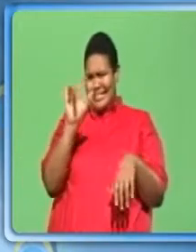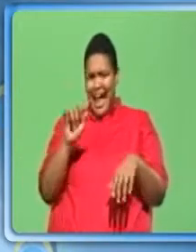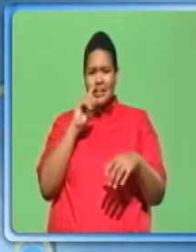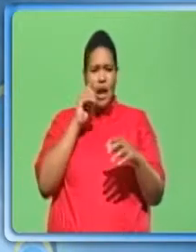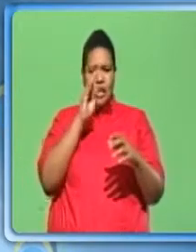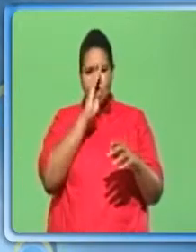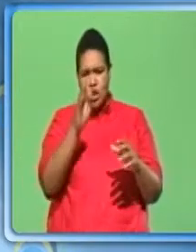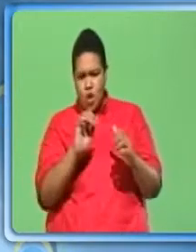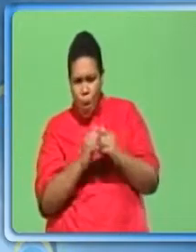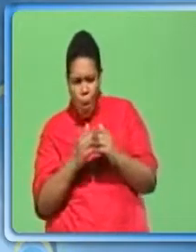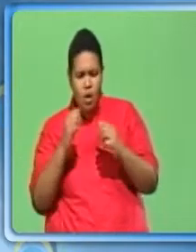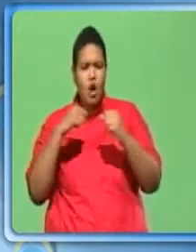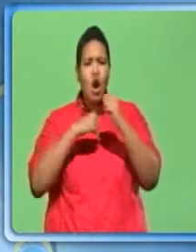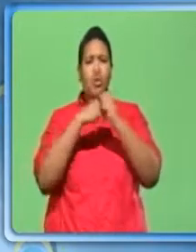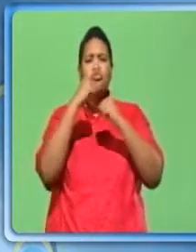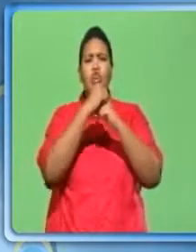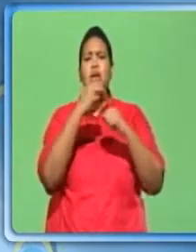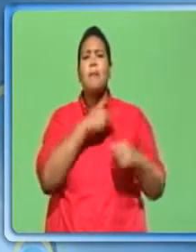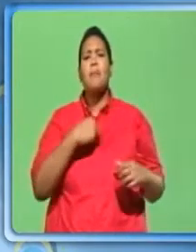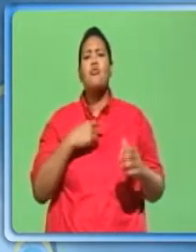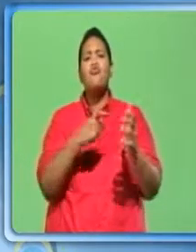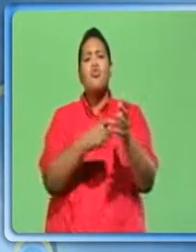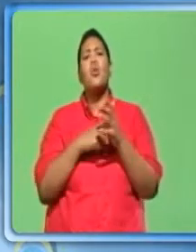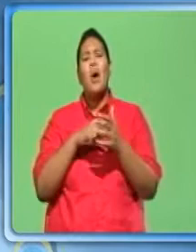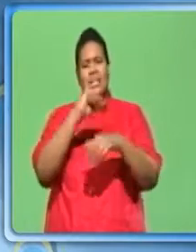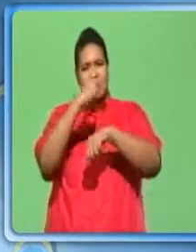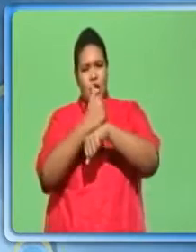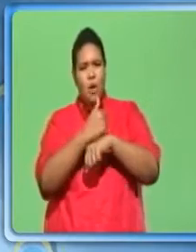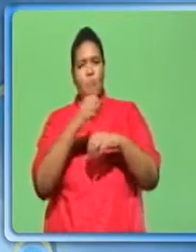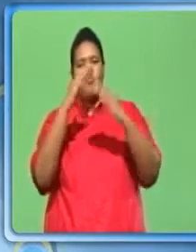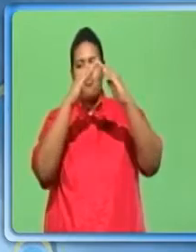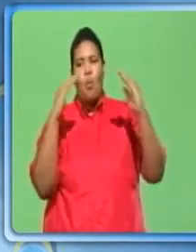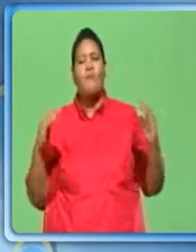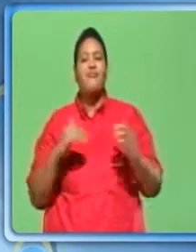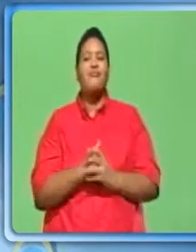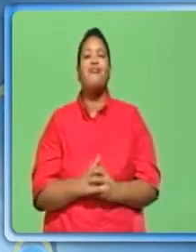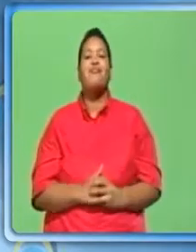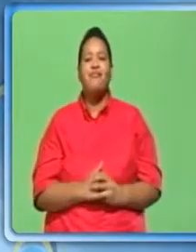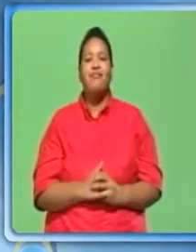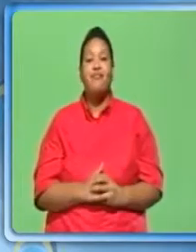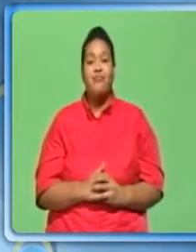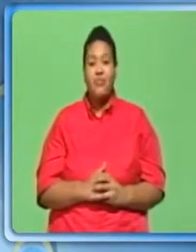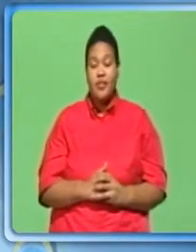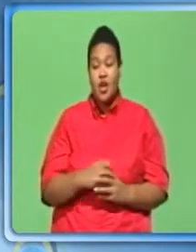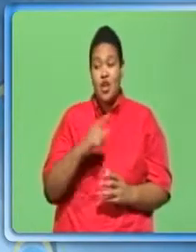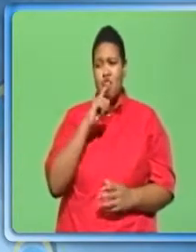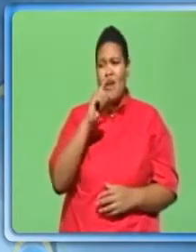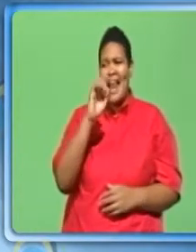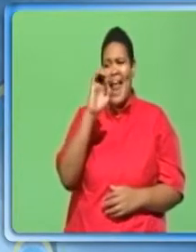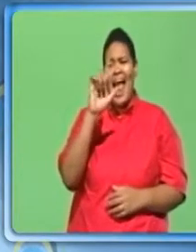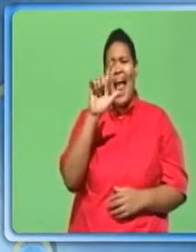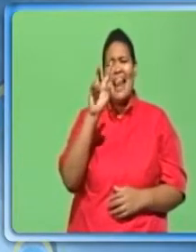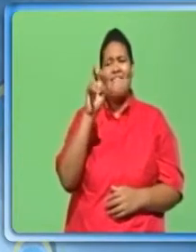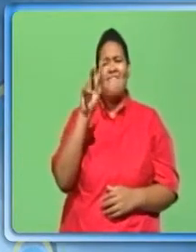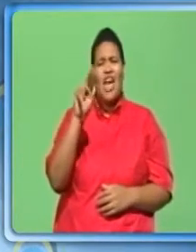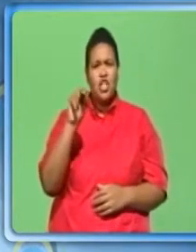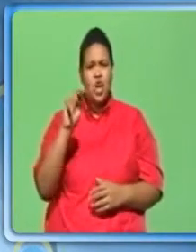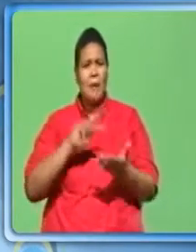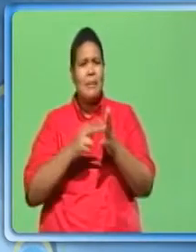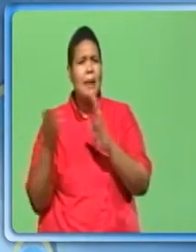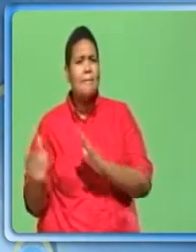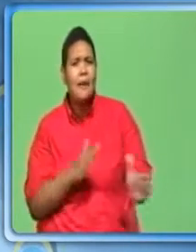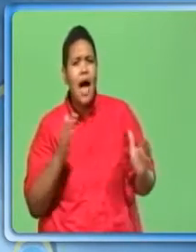construction members that are required to frame the roof. Elevation is a set of plans that include